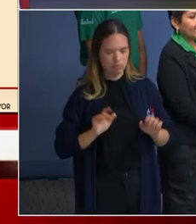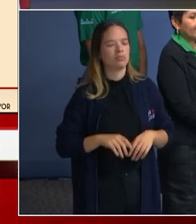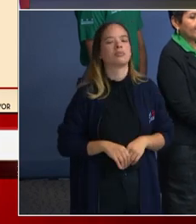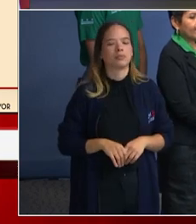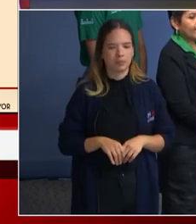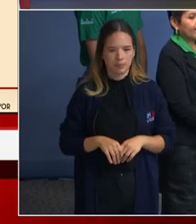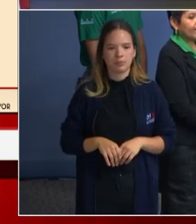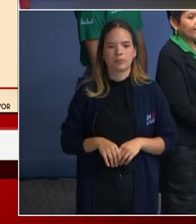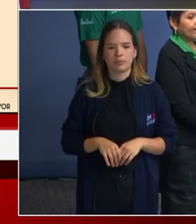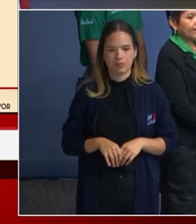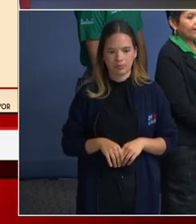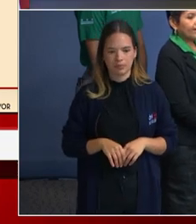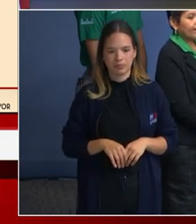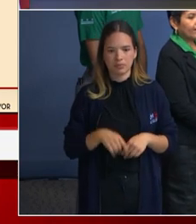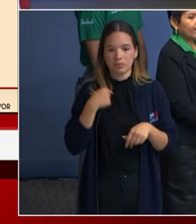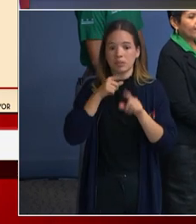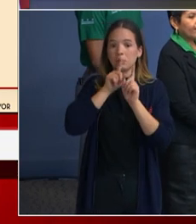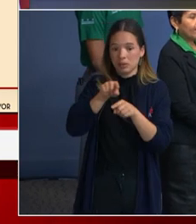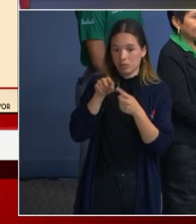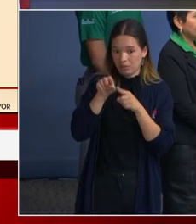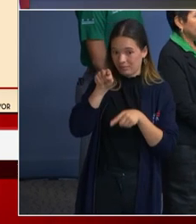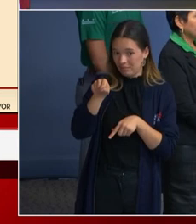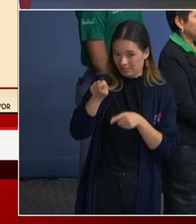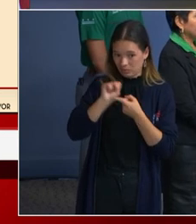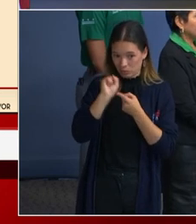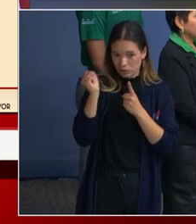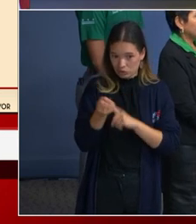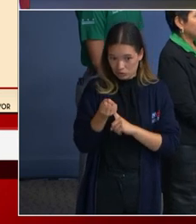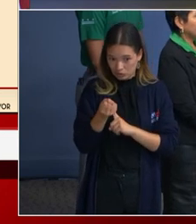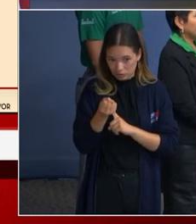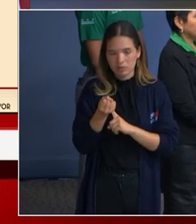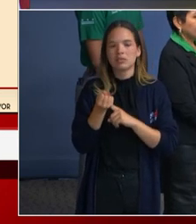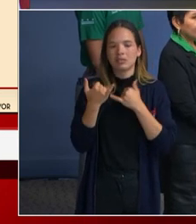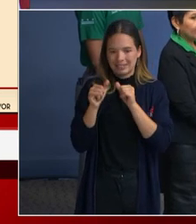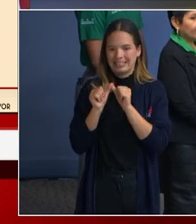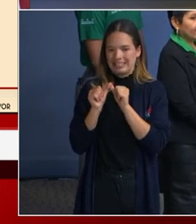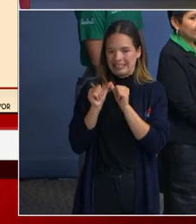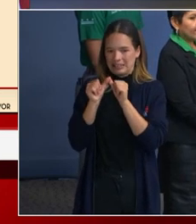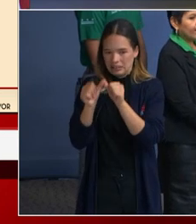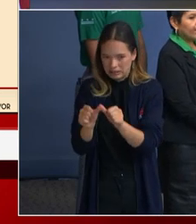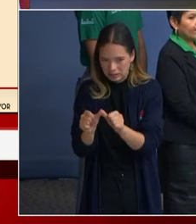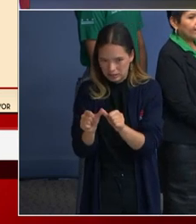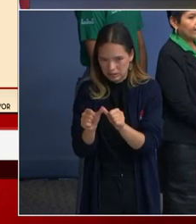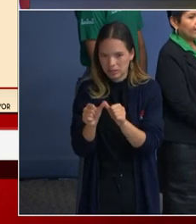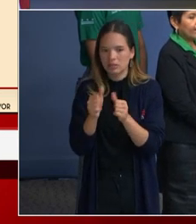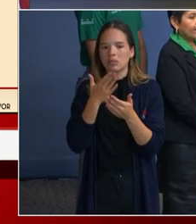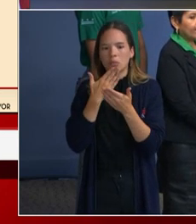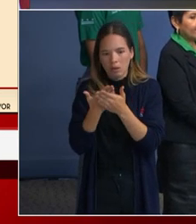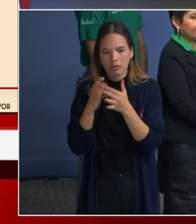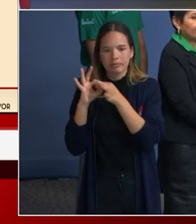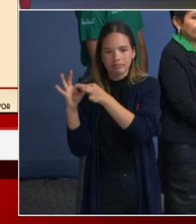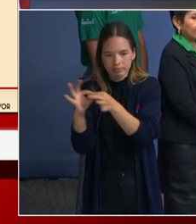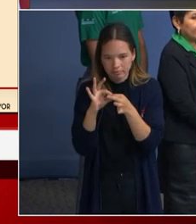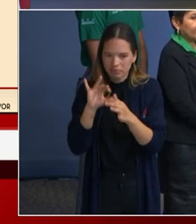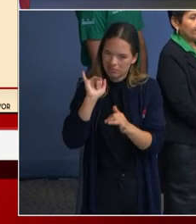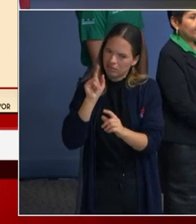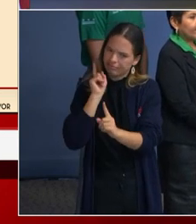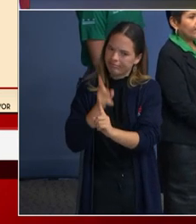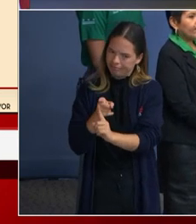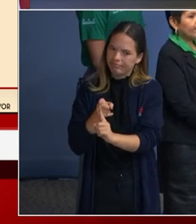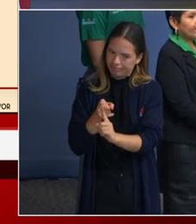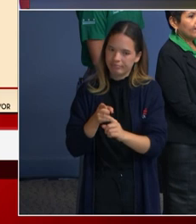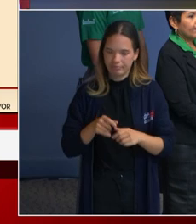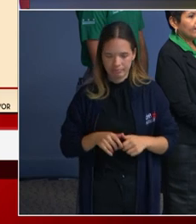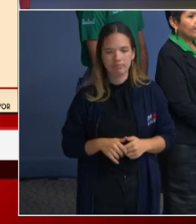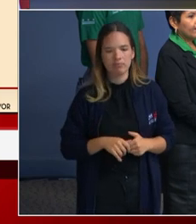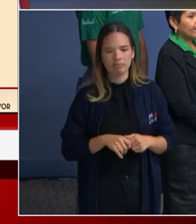humanitarian crisis is consistent and well coordinated. We, of course, do everything